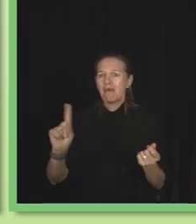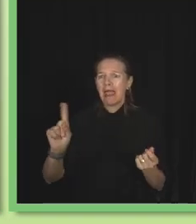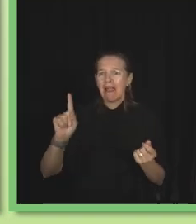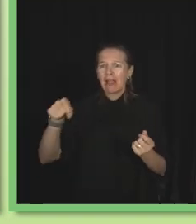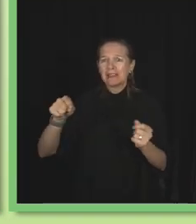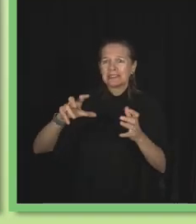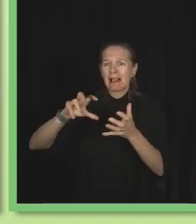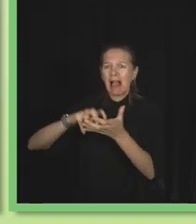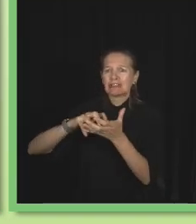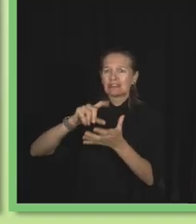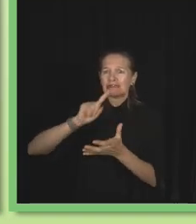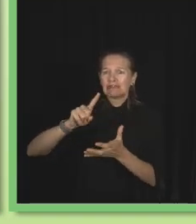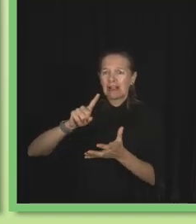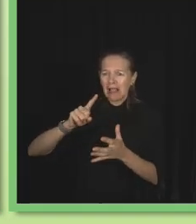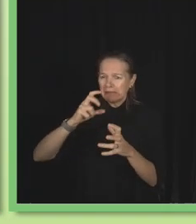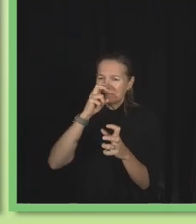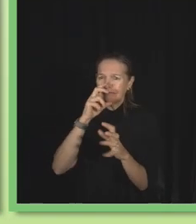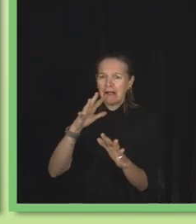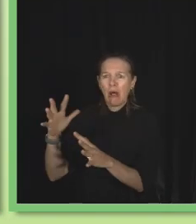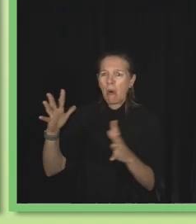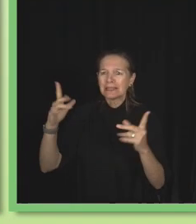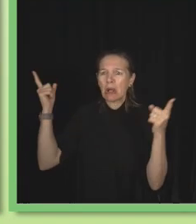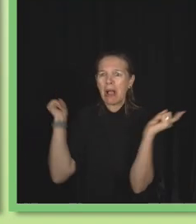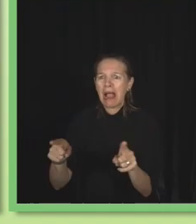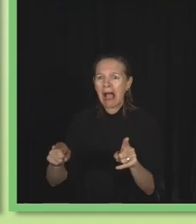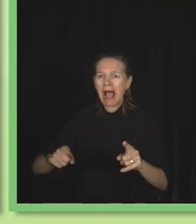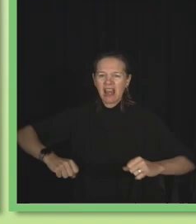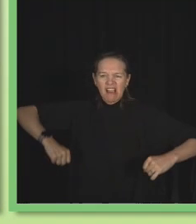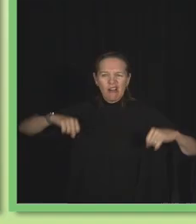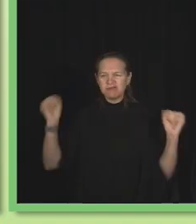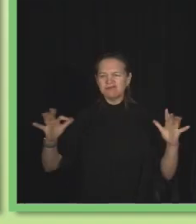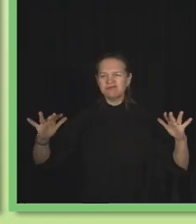cluster is really hardened down. What's going on?